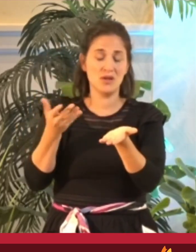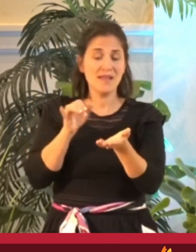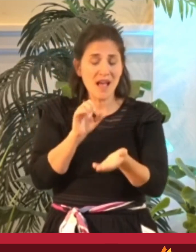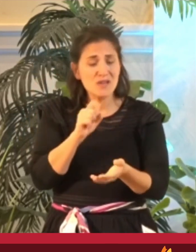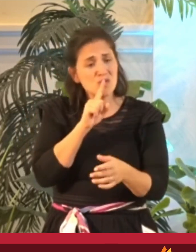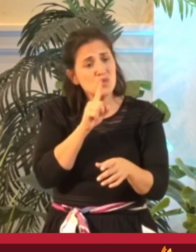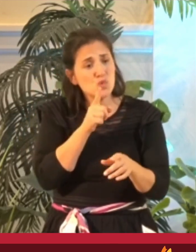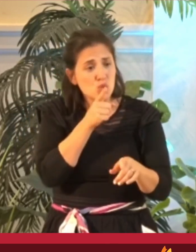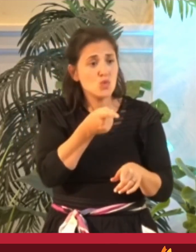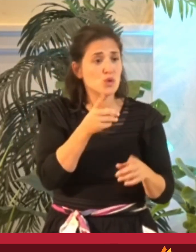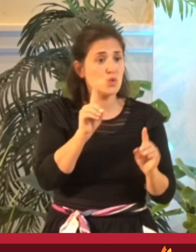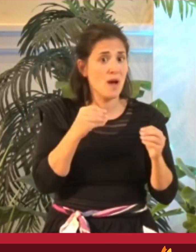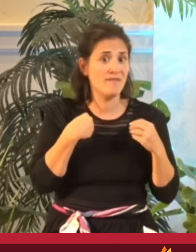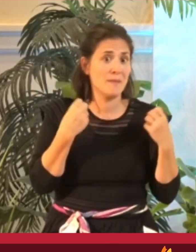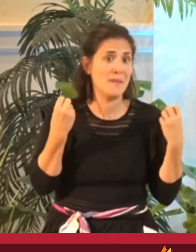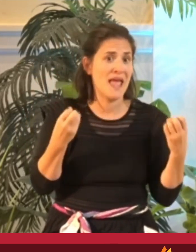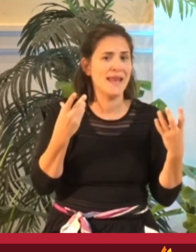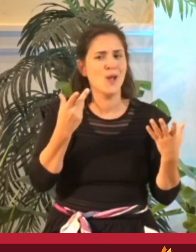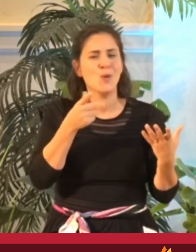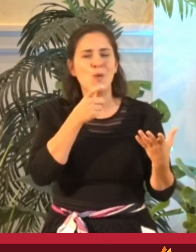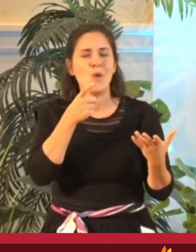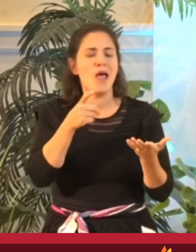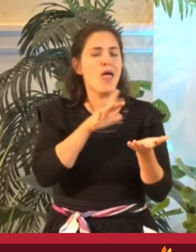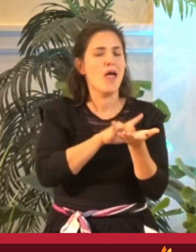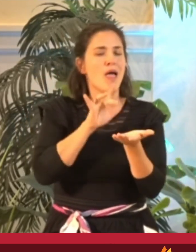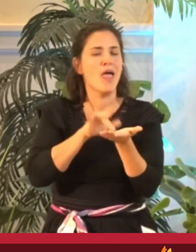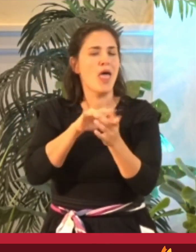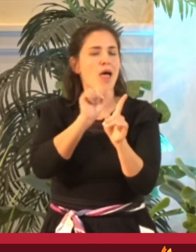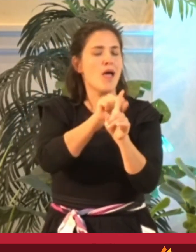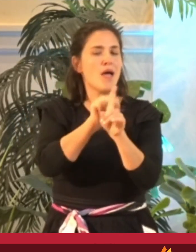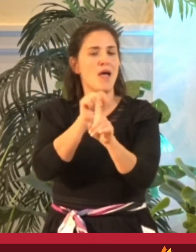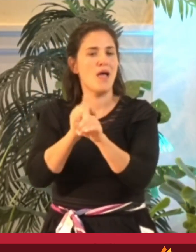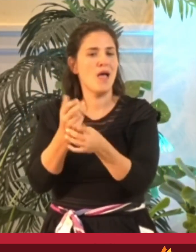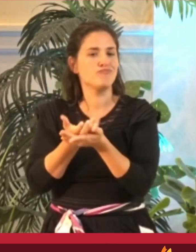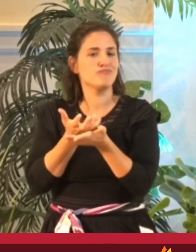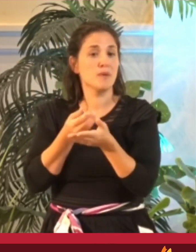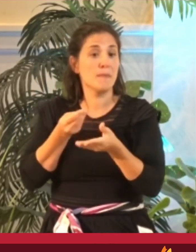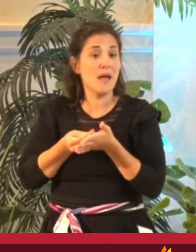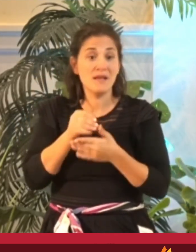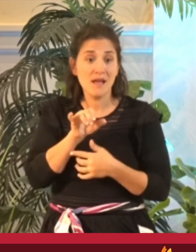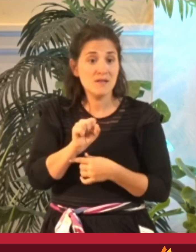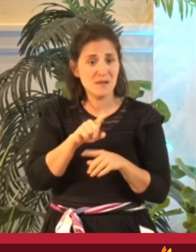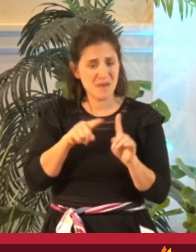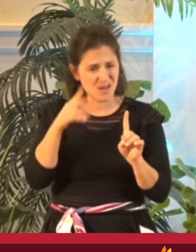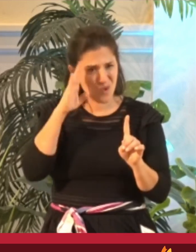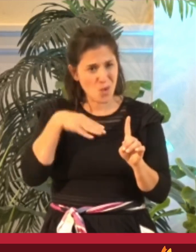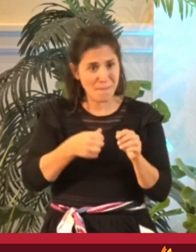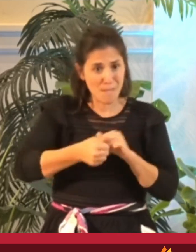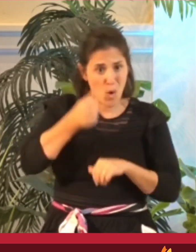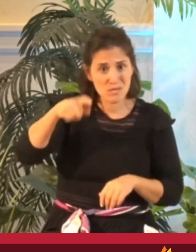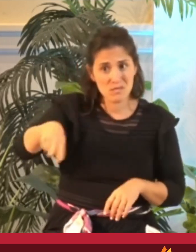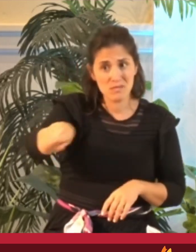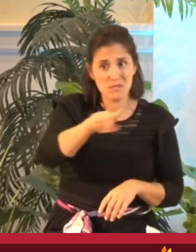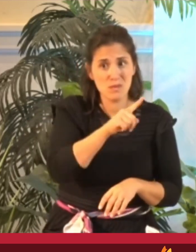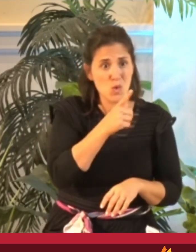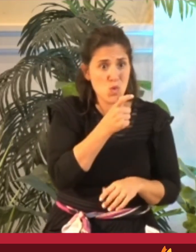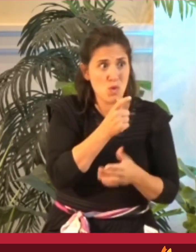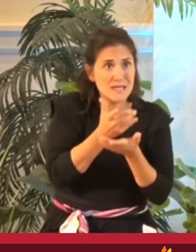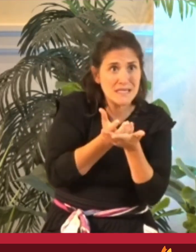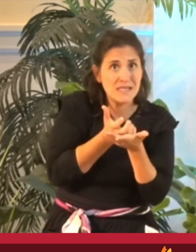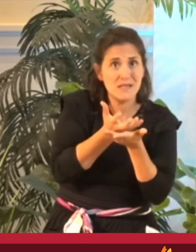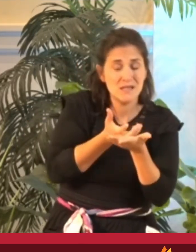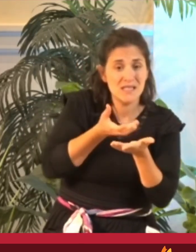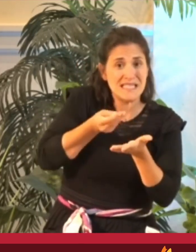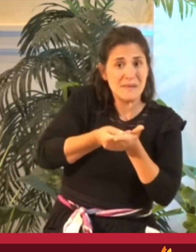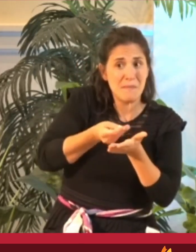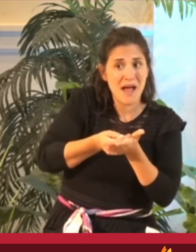grifters out there. But most of the people asking for help aren't there for a big payday.